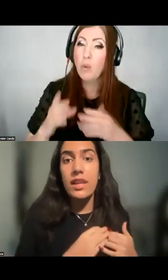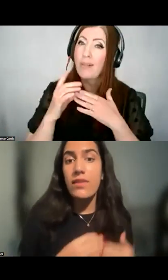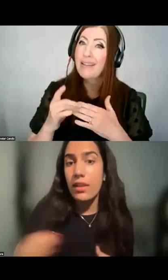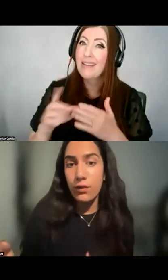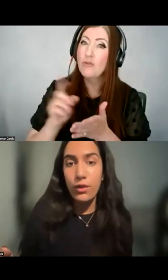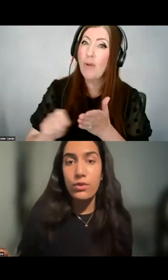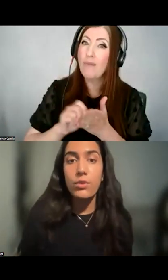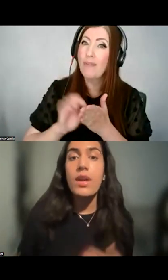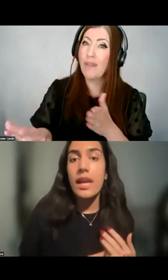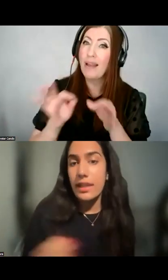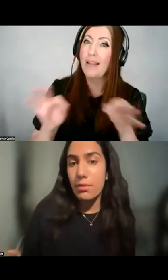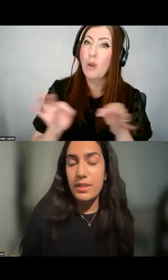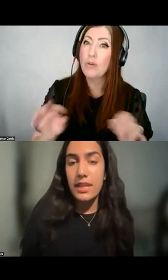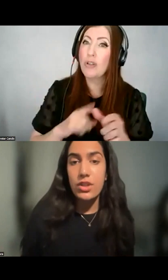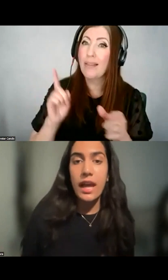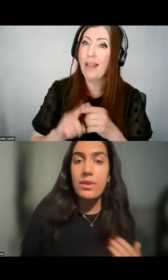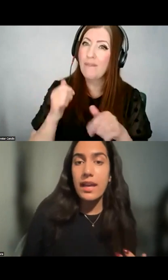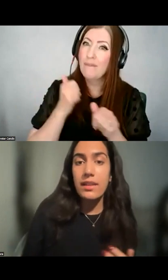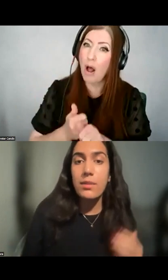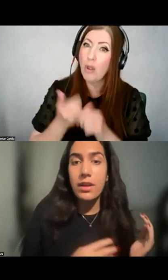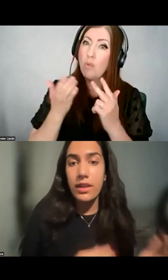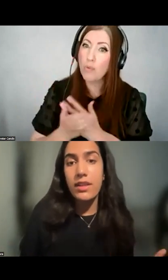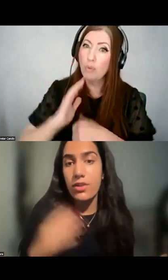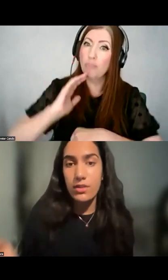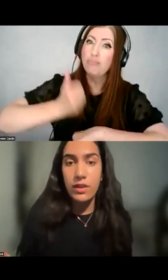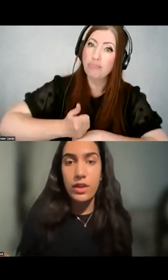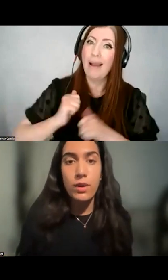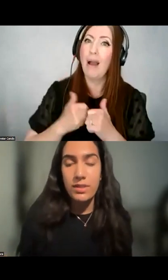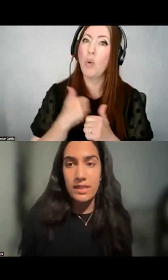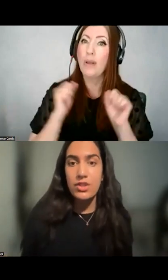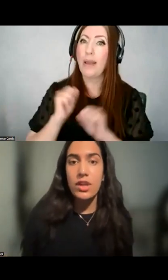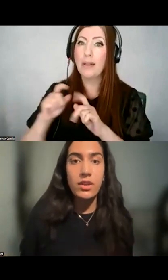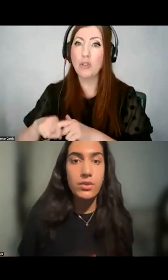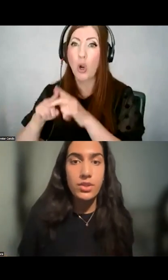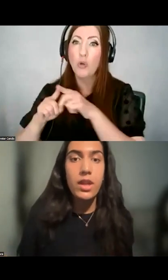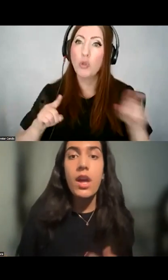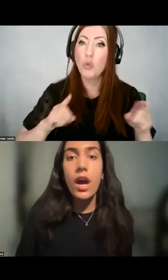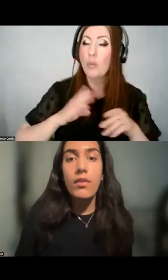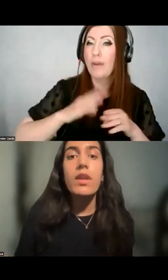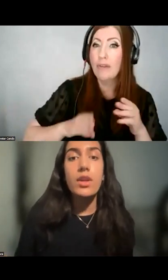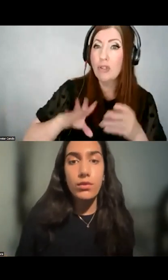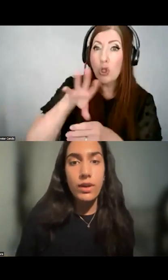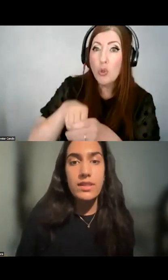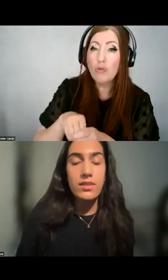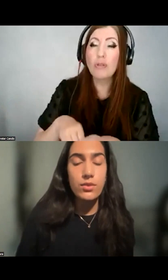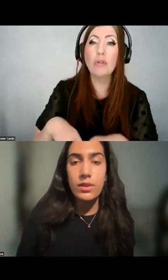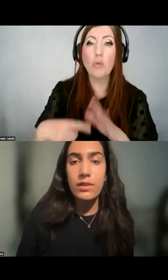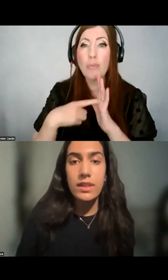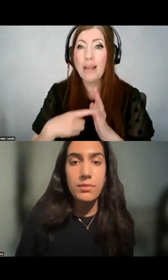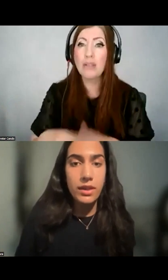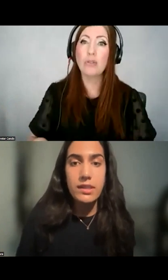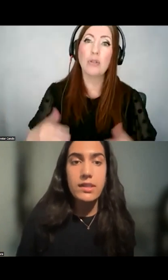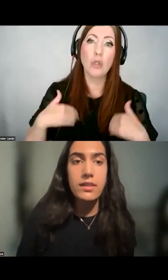and then even in the follow through in the implementation, how exactly can we create that start to finish representation and inclusion of youth voices and those